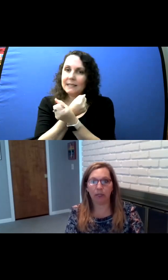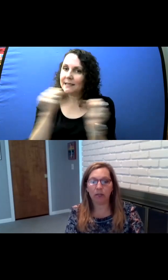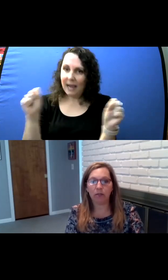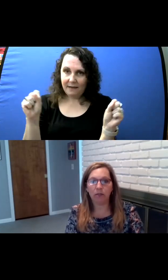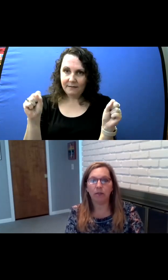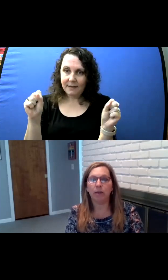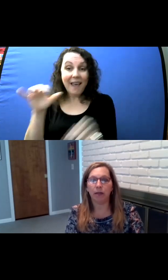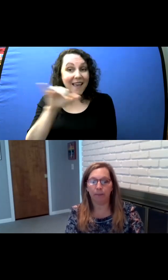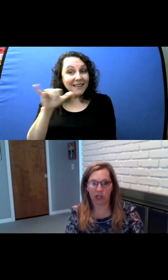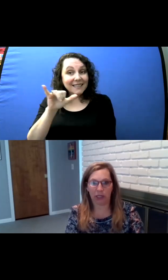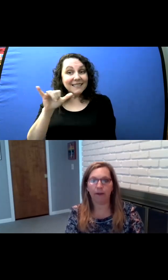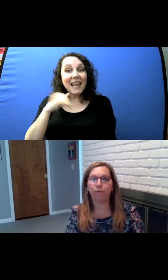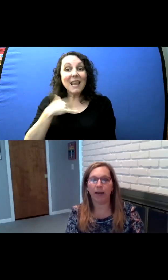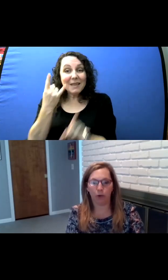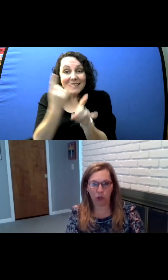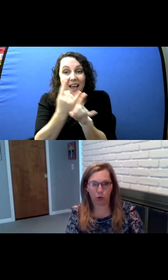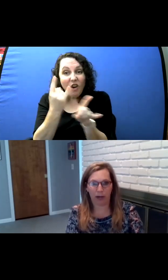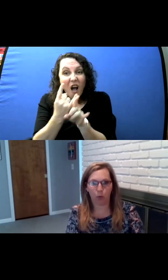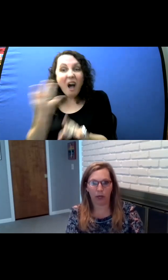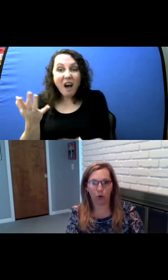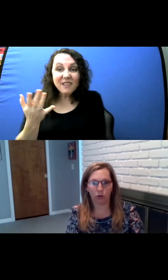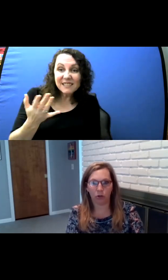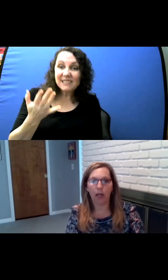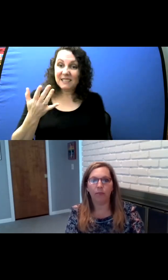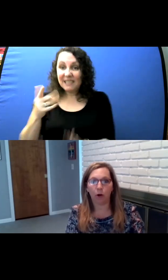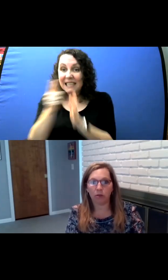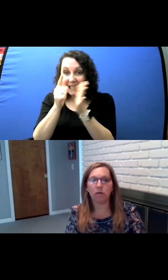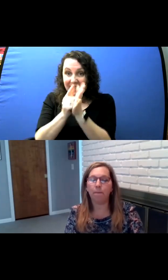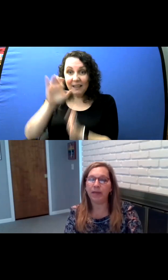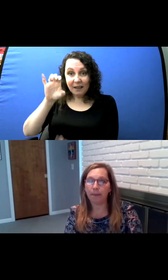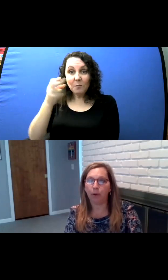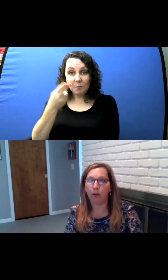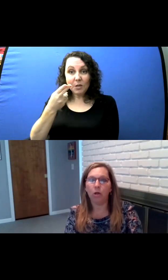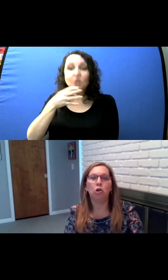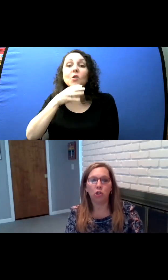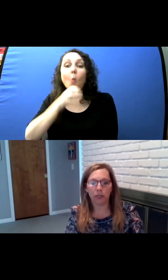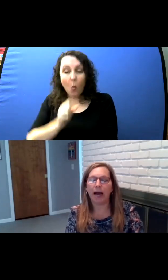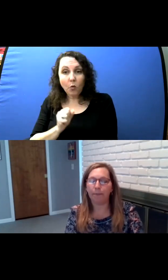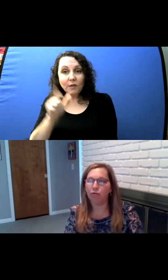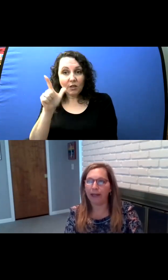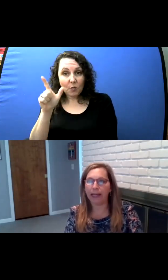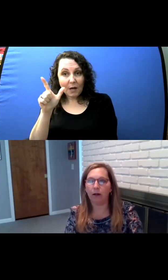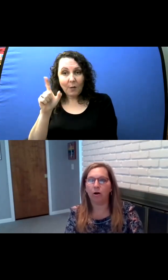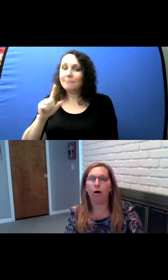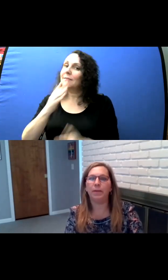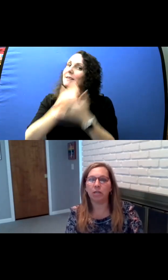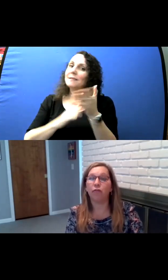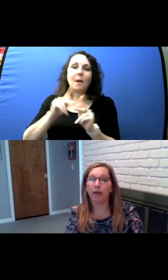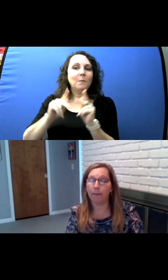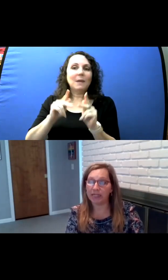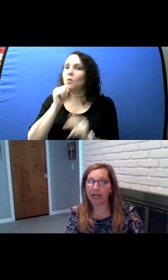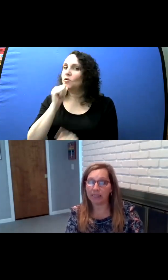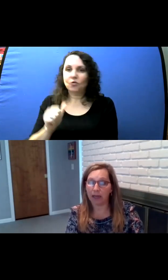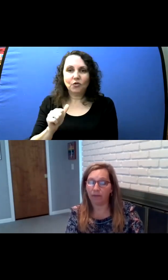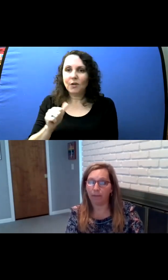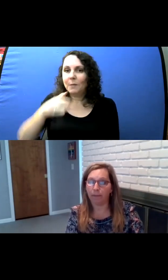is legal in Michigan for anyone who's 21 and older, there are some people who should not be drinking alcohol because for